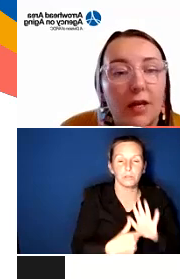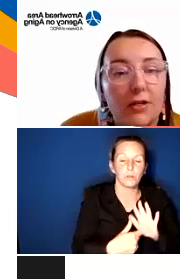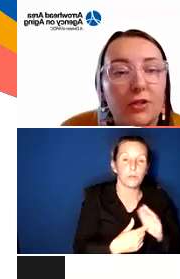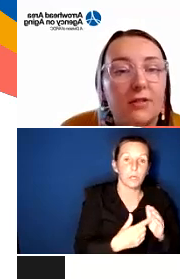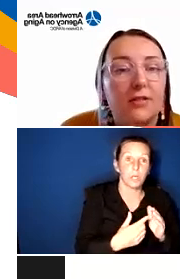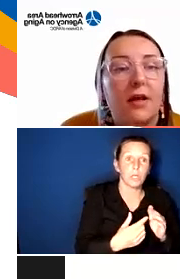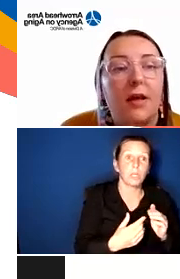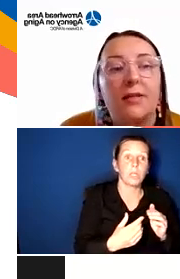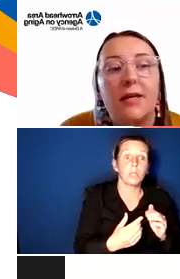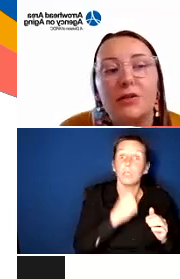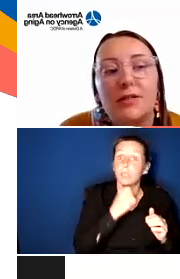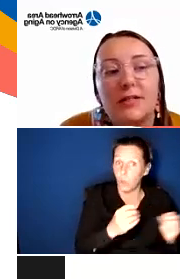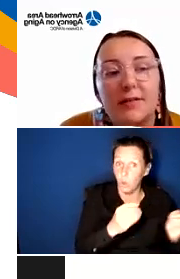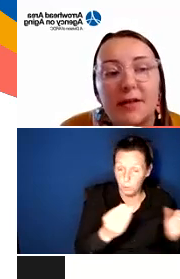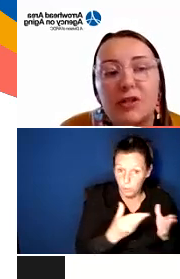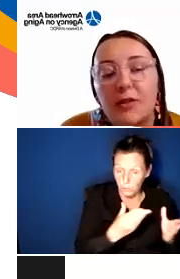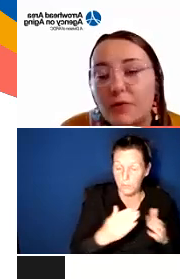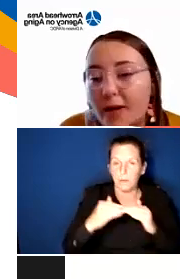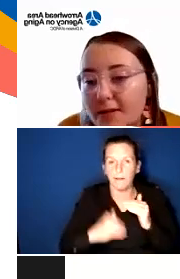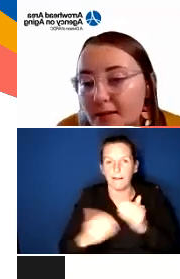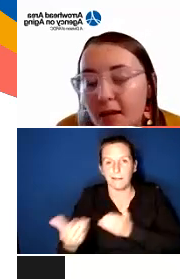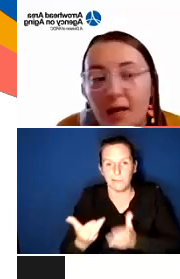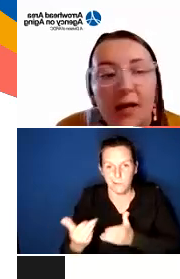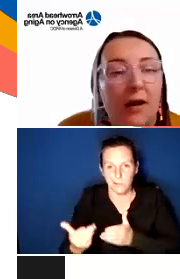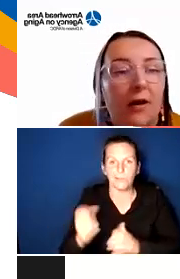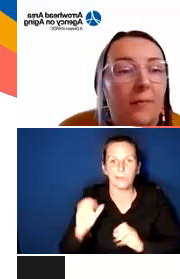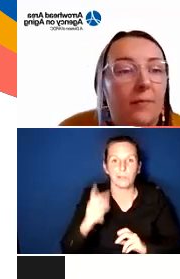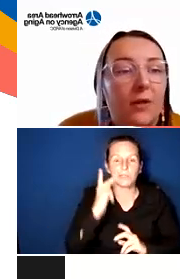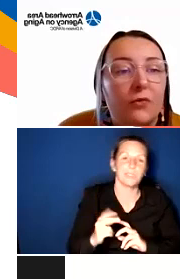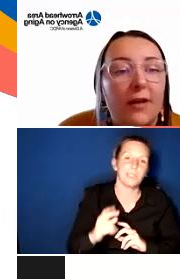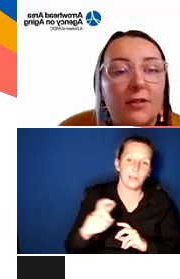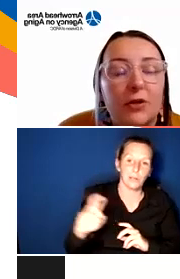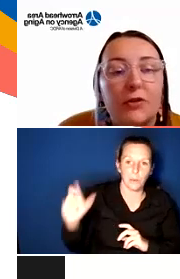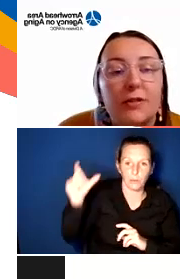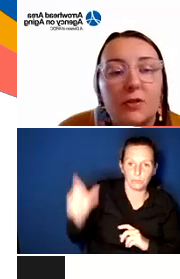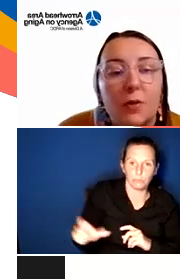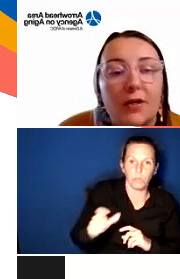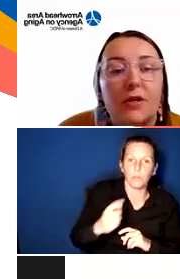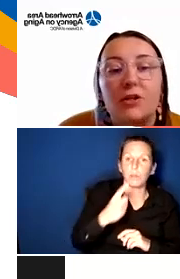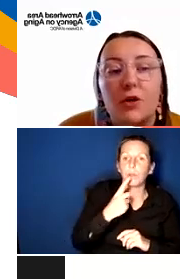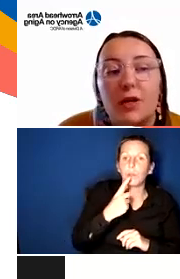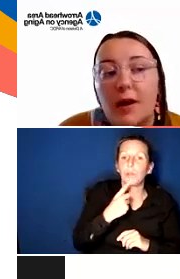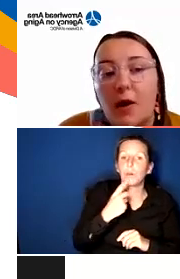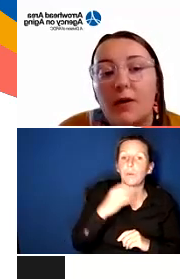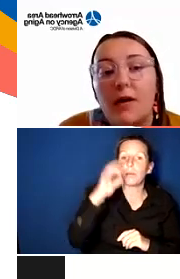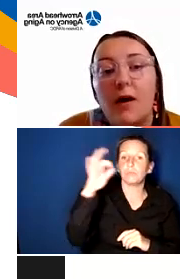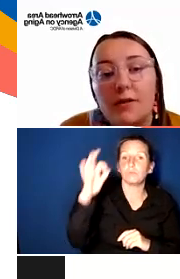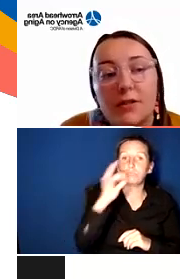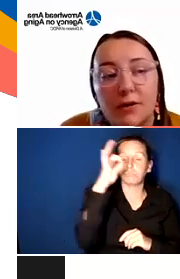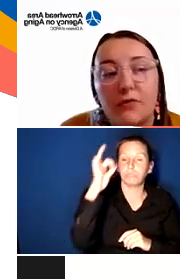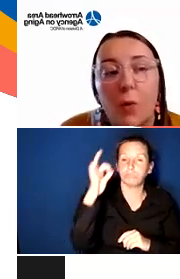underserved locations. And as you can see in the legend on the right, the red circles and squares are denoting